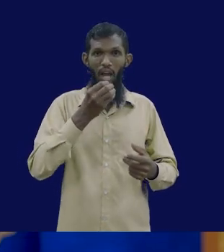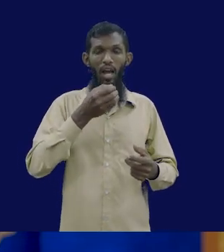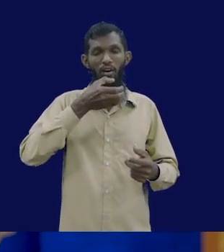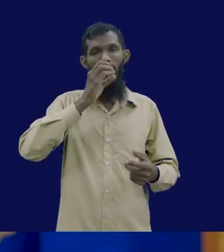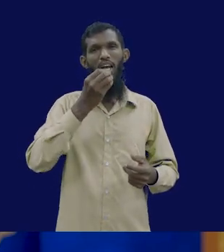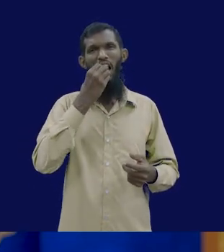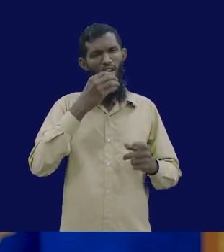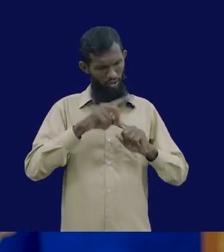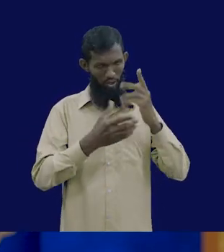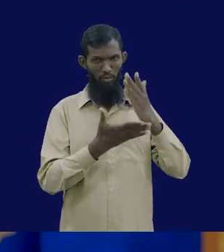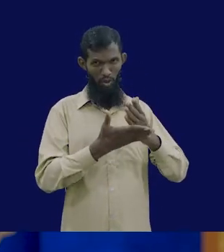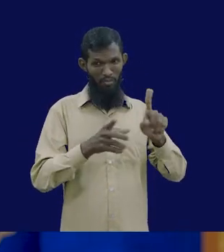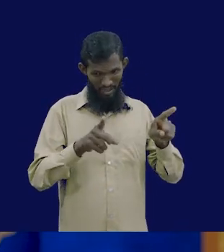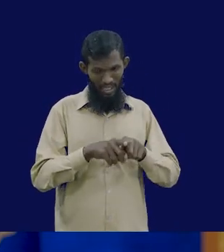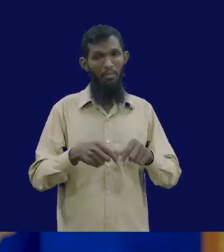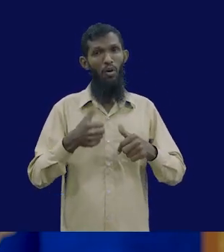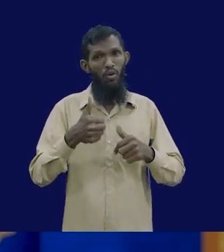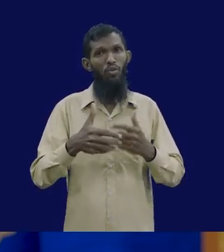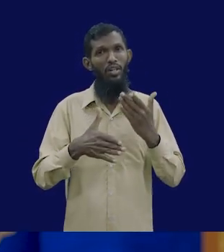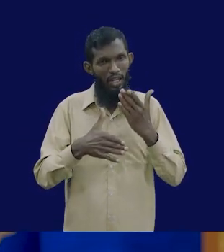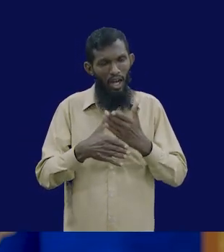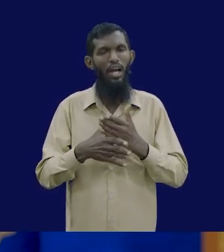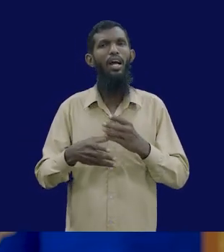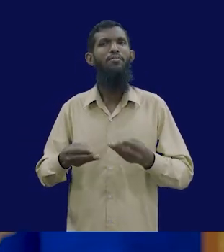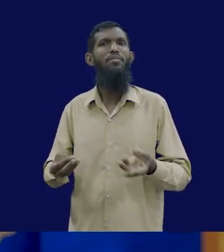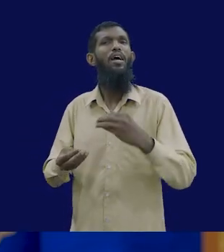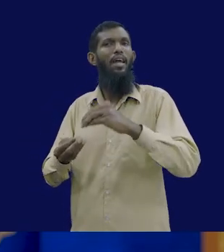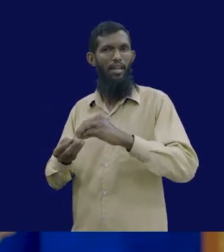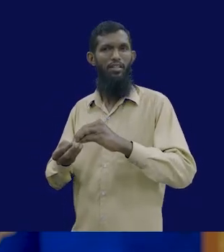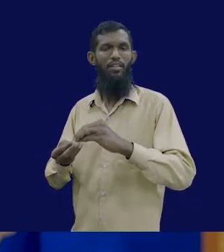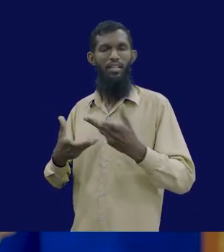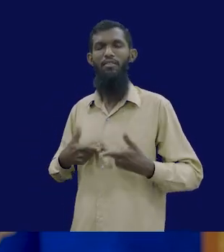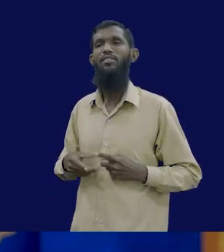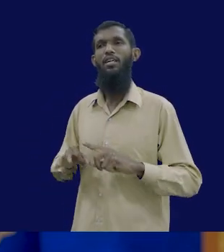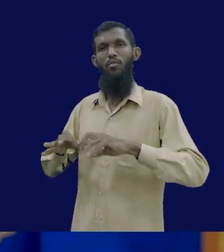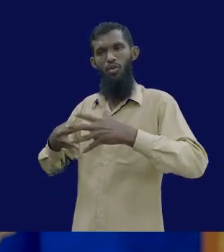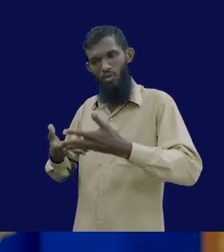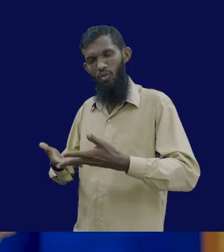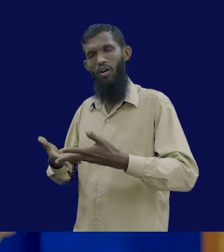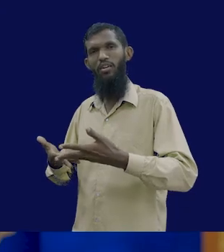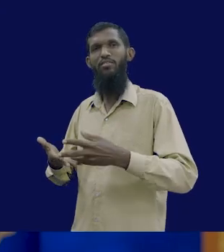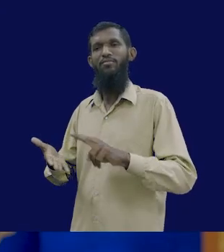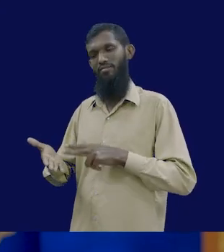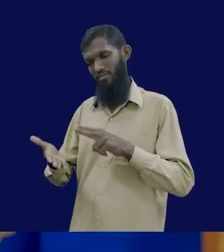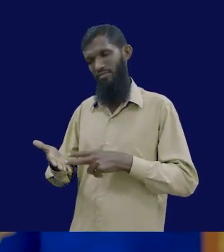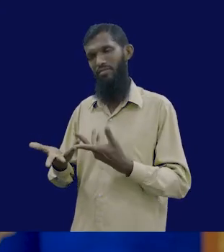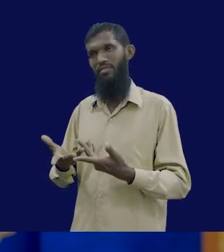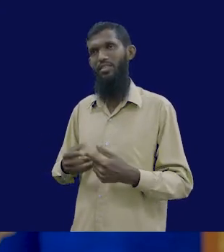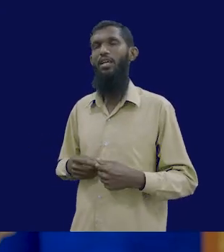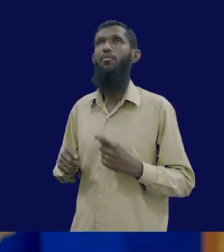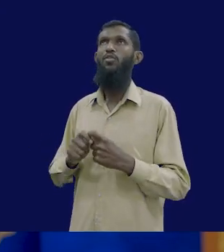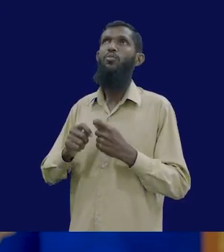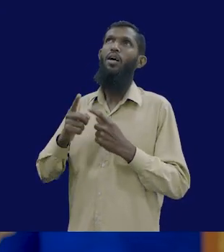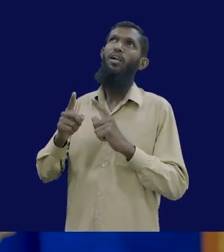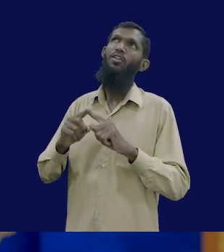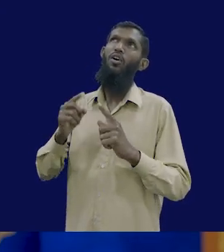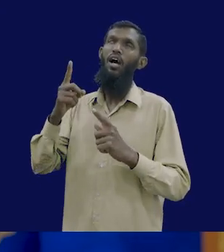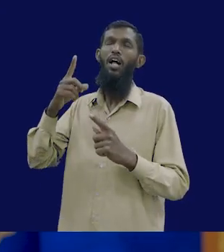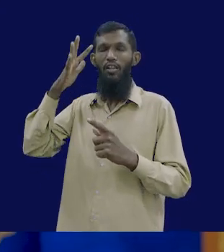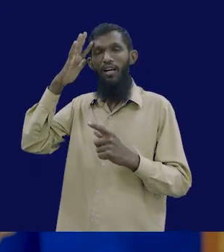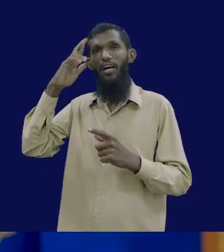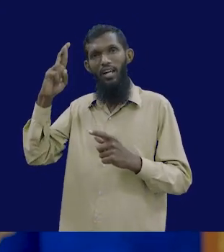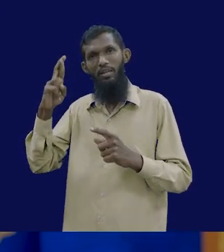permissible, like food and drinks. He should also engage in reciting the Quran, uttering the words of